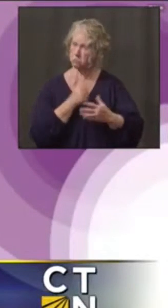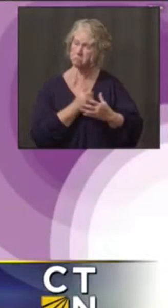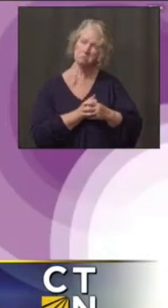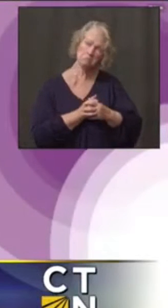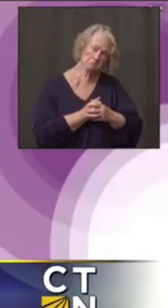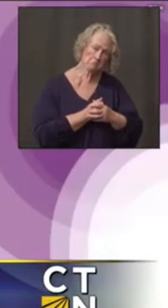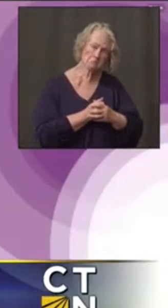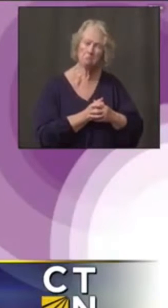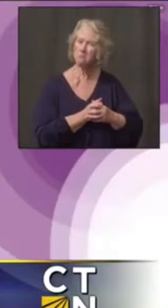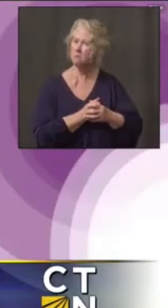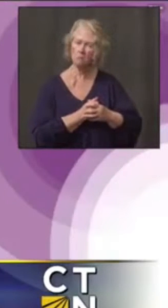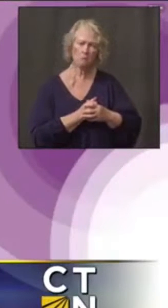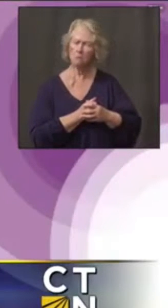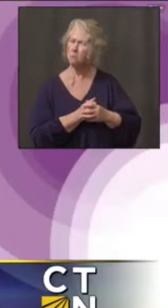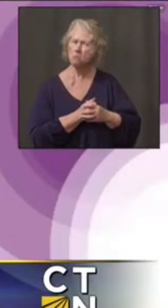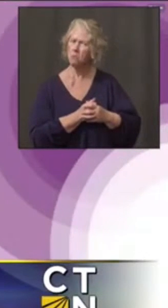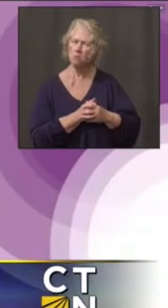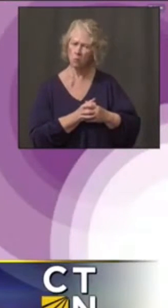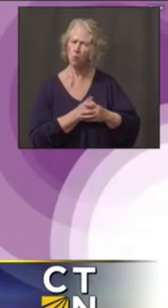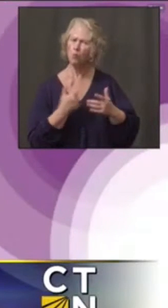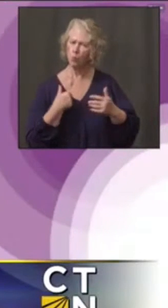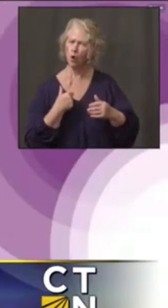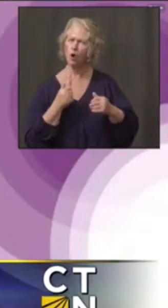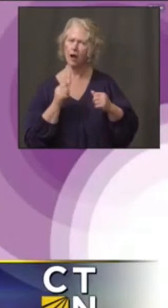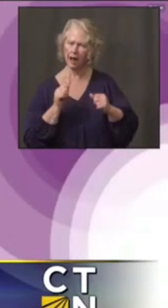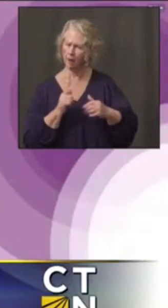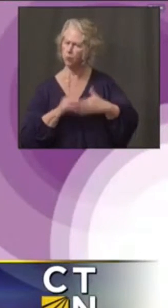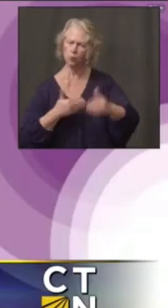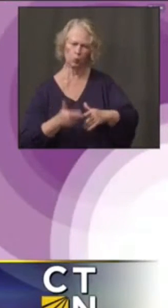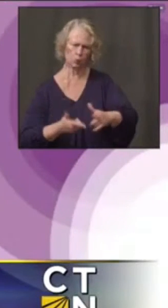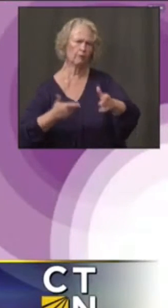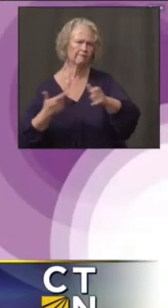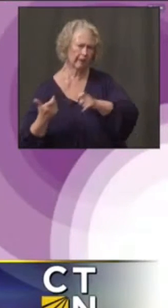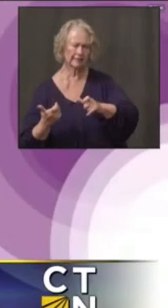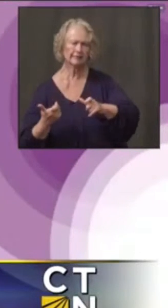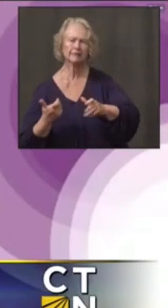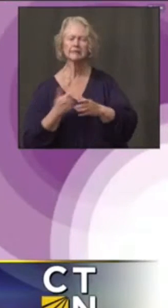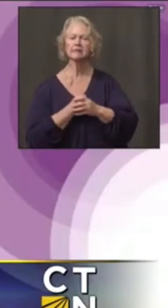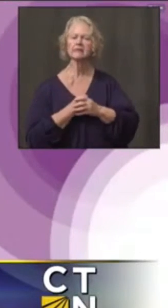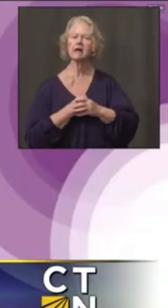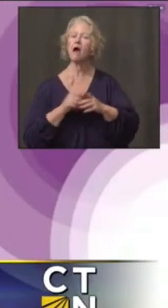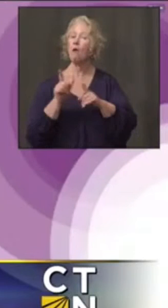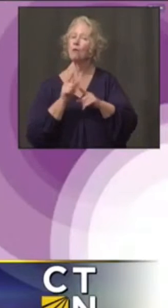have the ability to get to the test very quickly. And we also have new